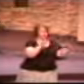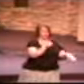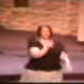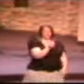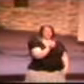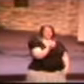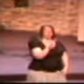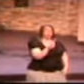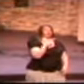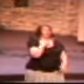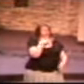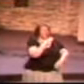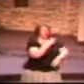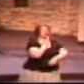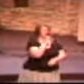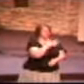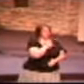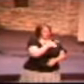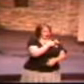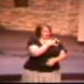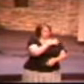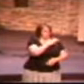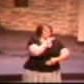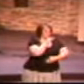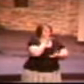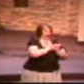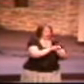started calling my wife his mother Nana